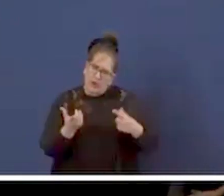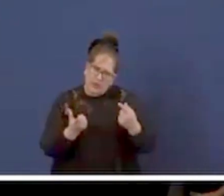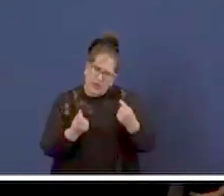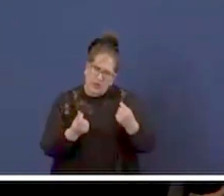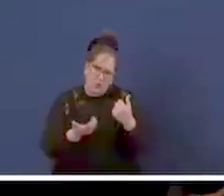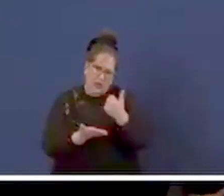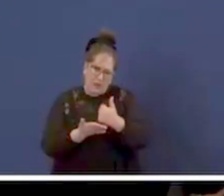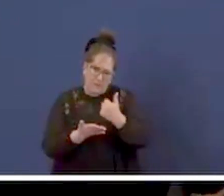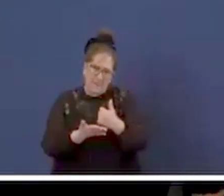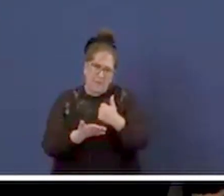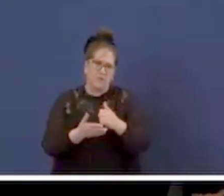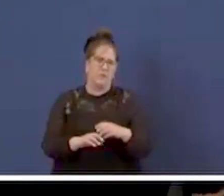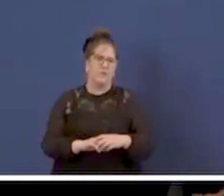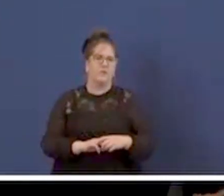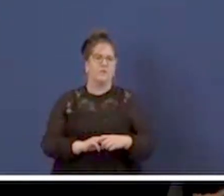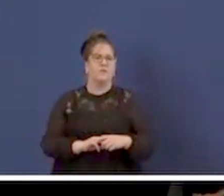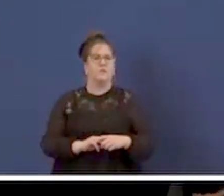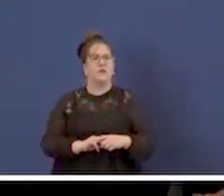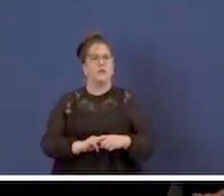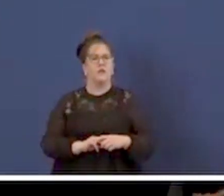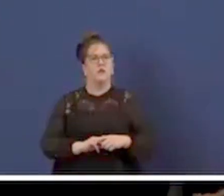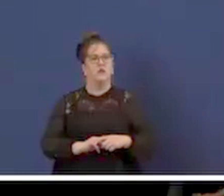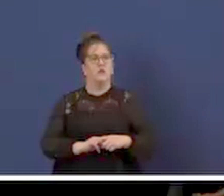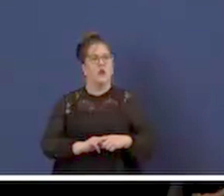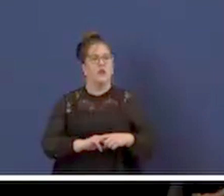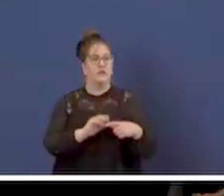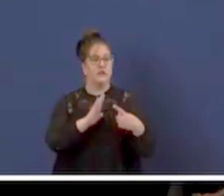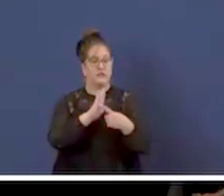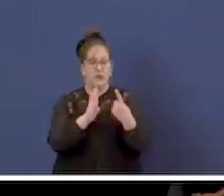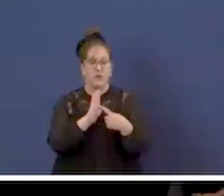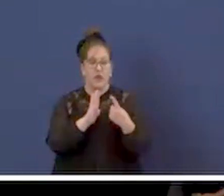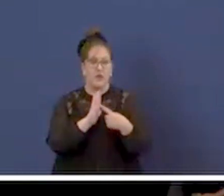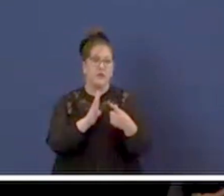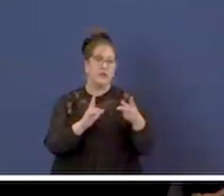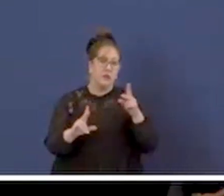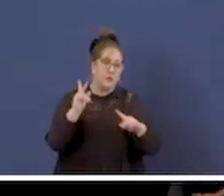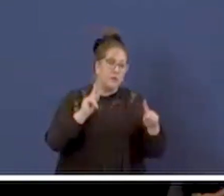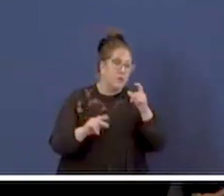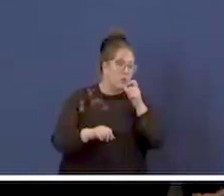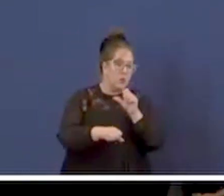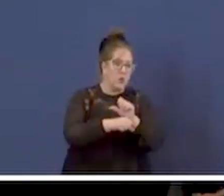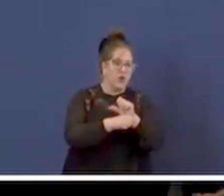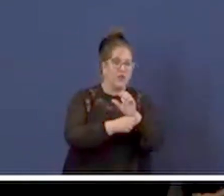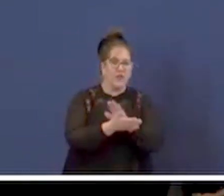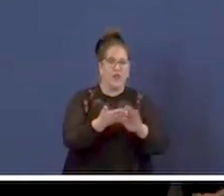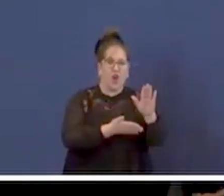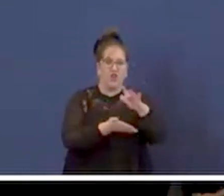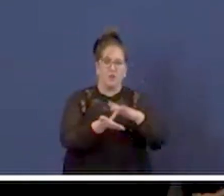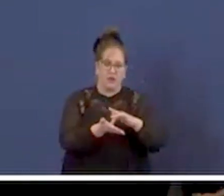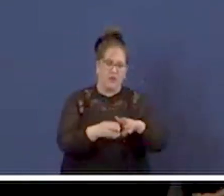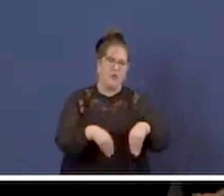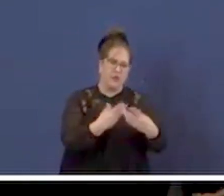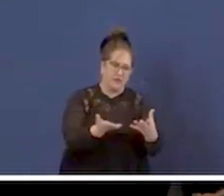help? And sometimes it is the people that work at the College of Medicine would often give gas vouchers